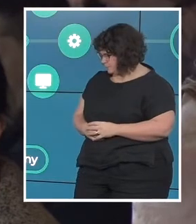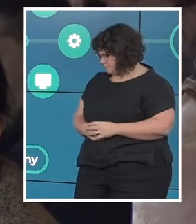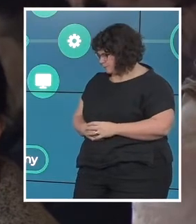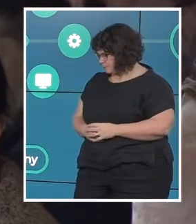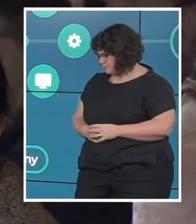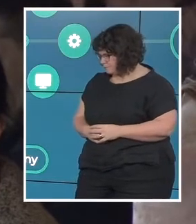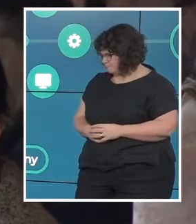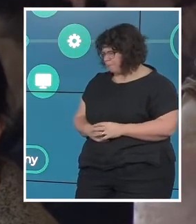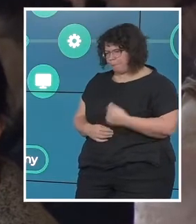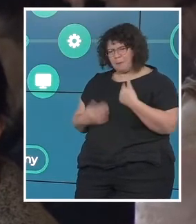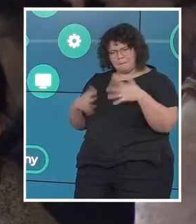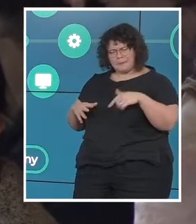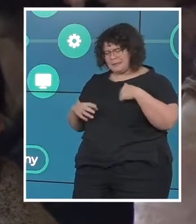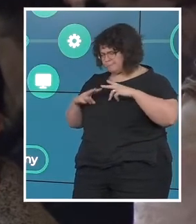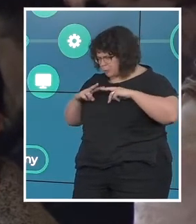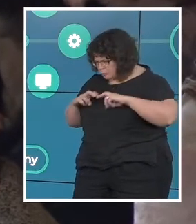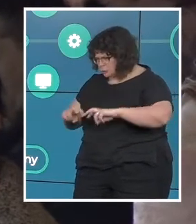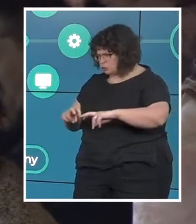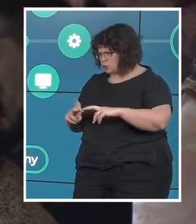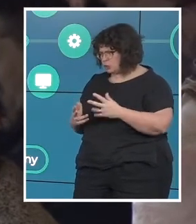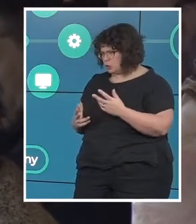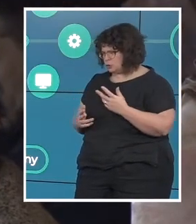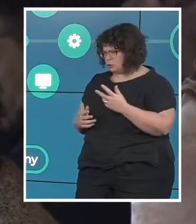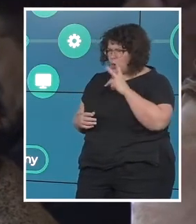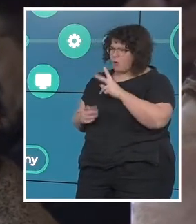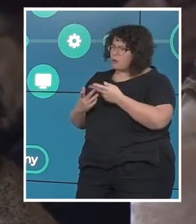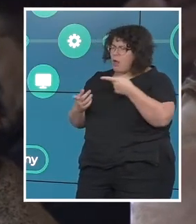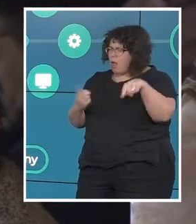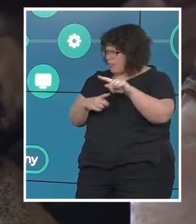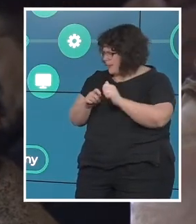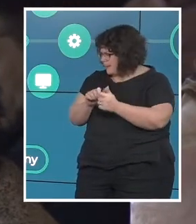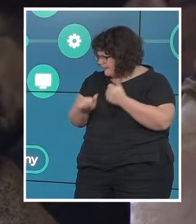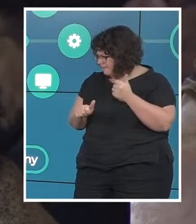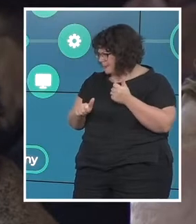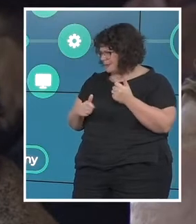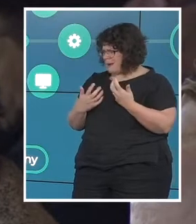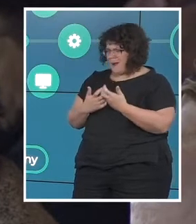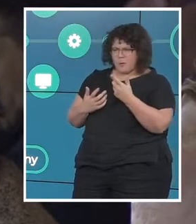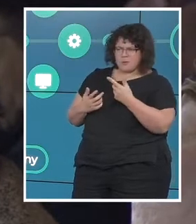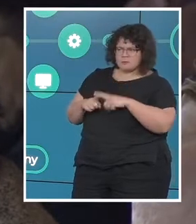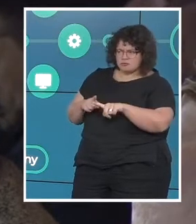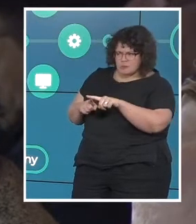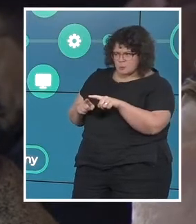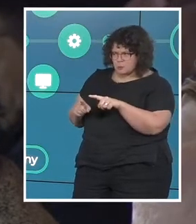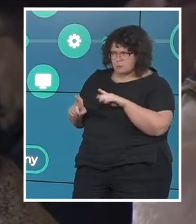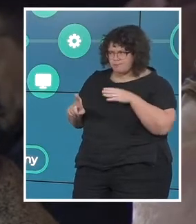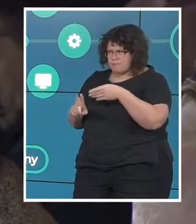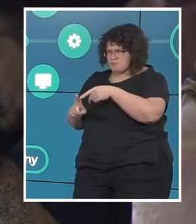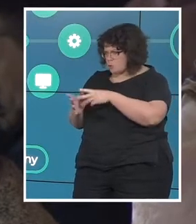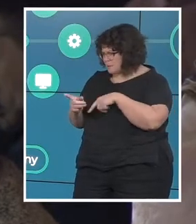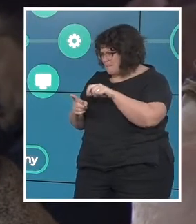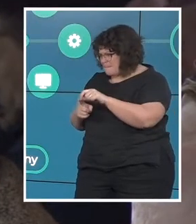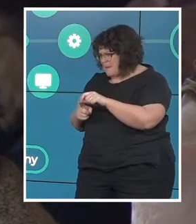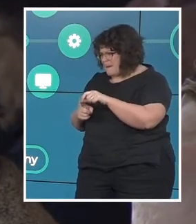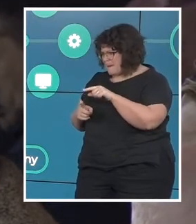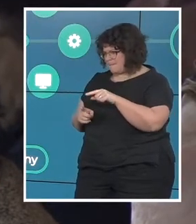at other companies and the way that they've tried to approach things as well. And I'm discovering what you're talking about in that often you